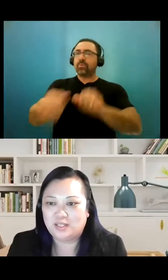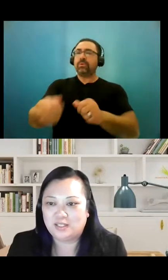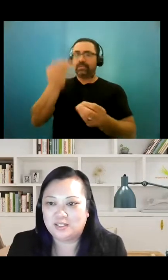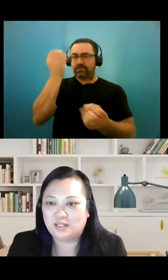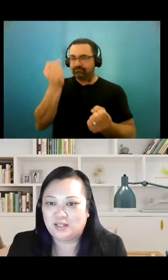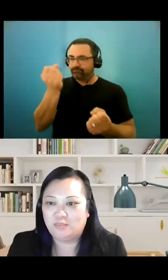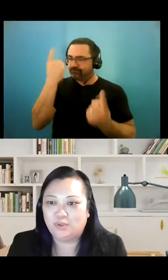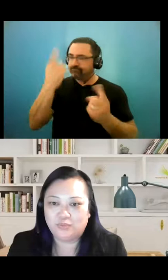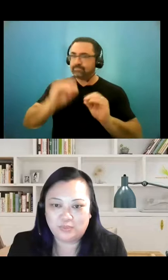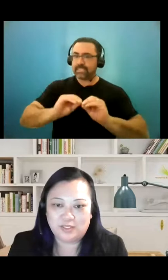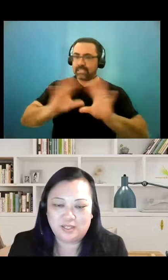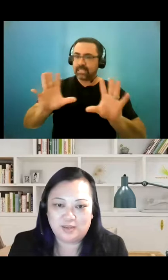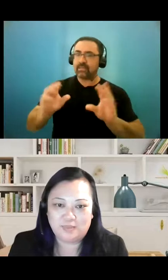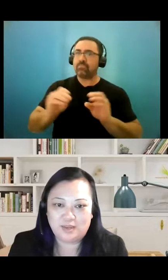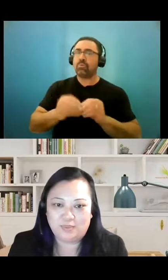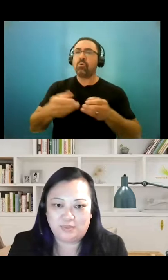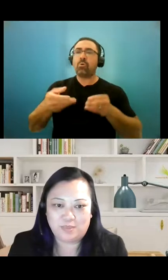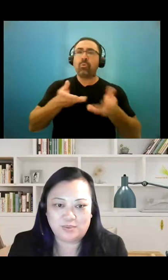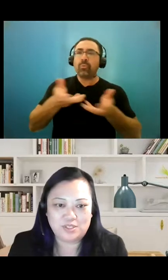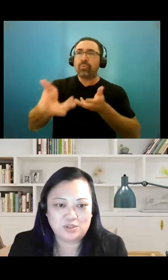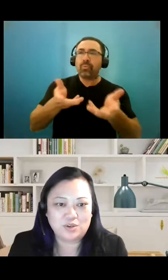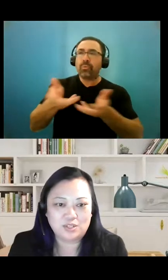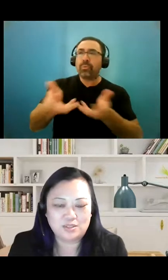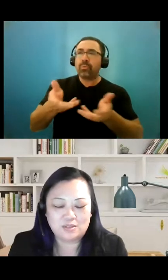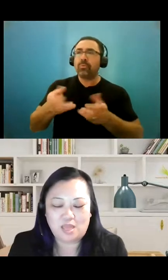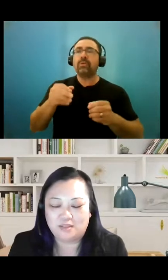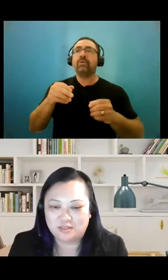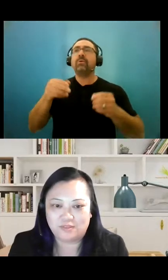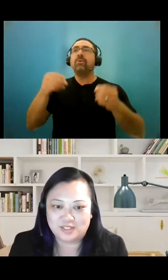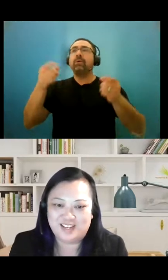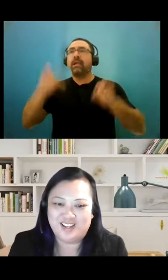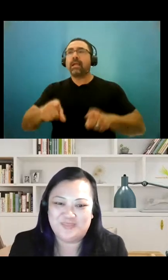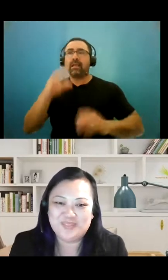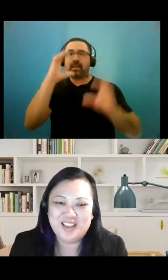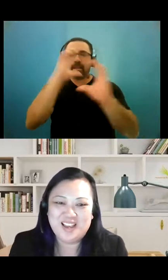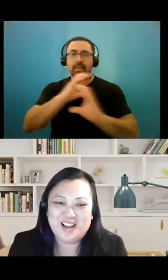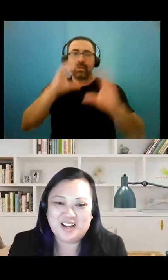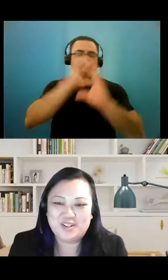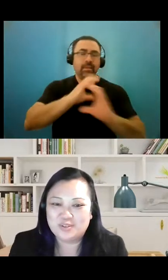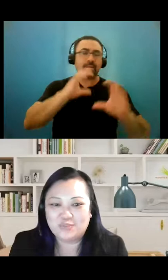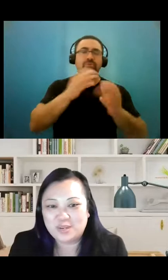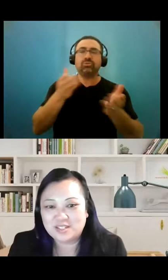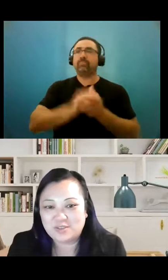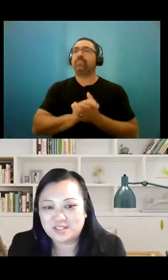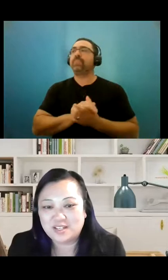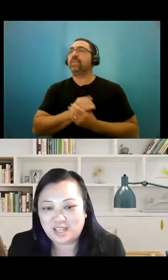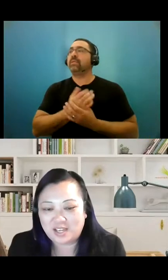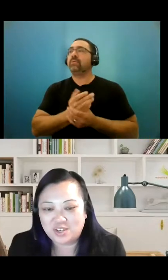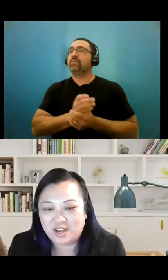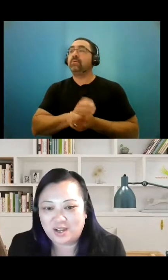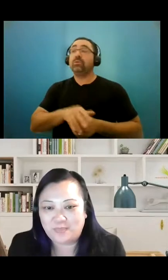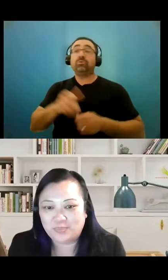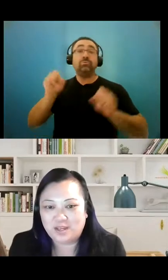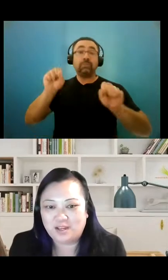that it's more fluid when people are seeking services. You know, there's a few ways that you guys can